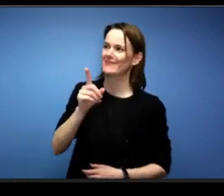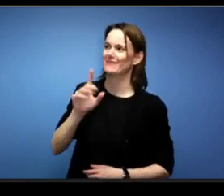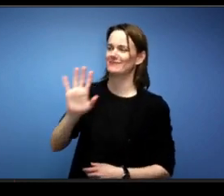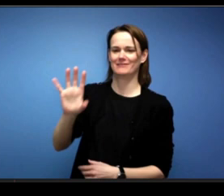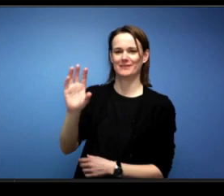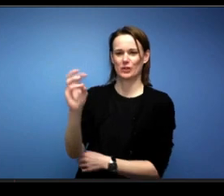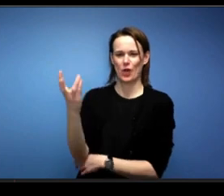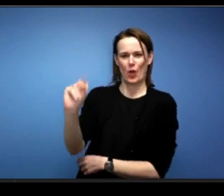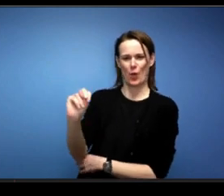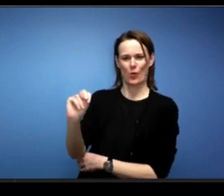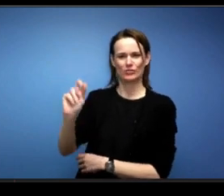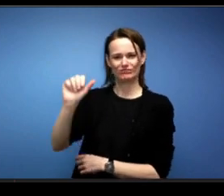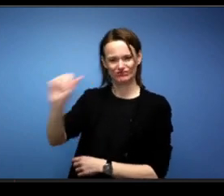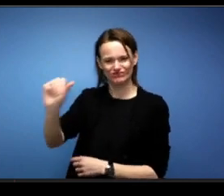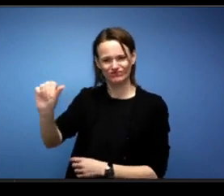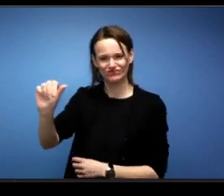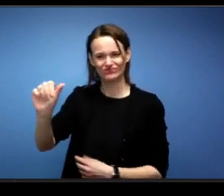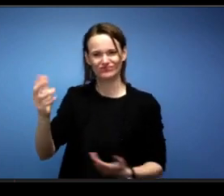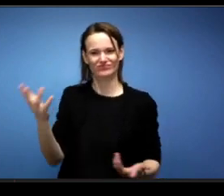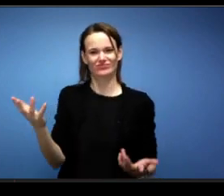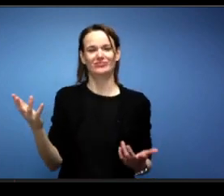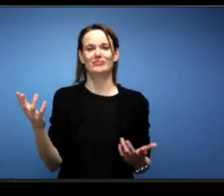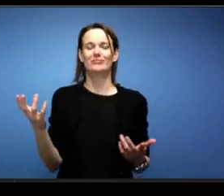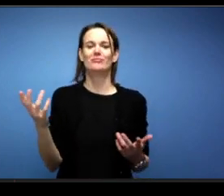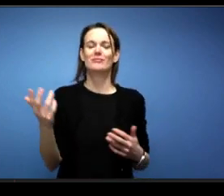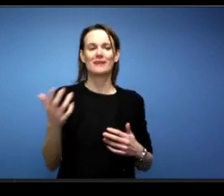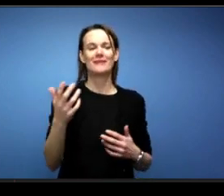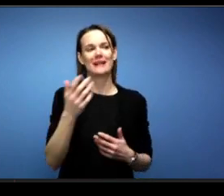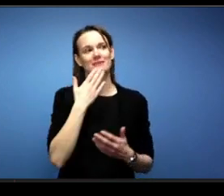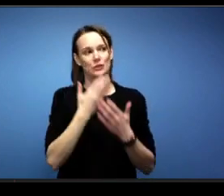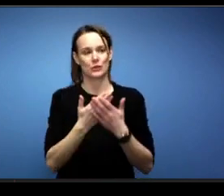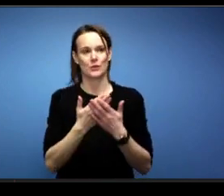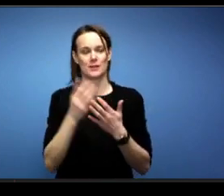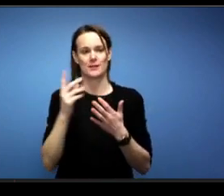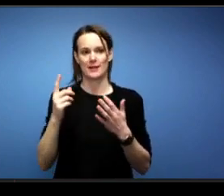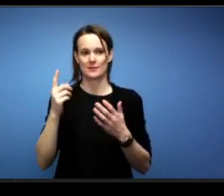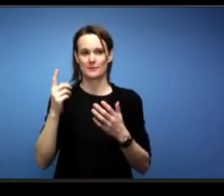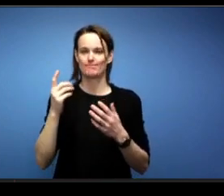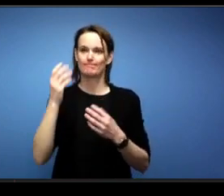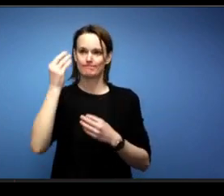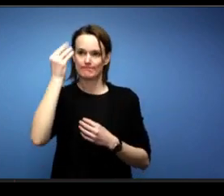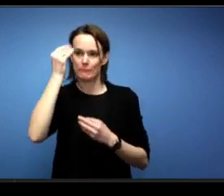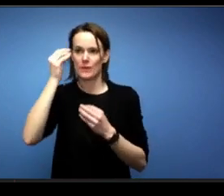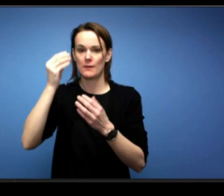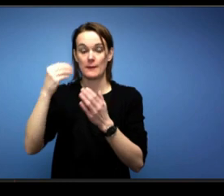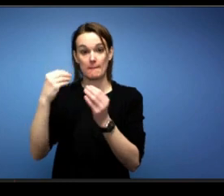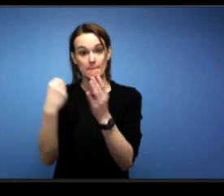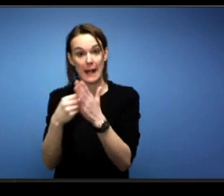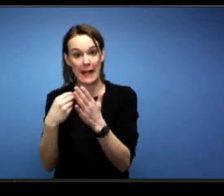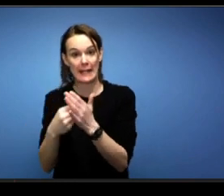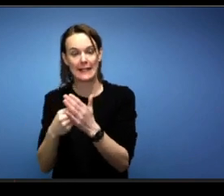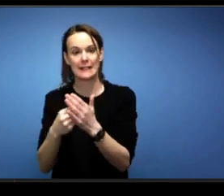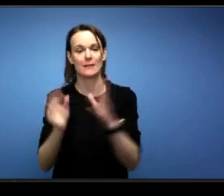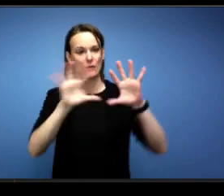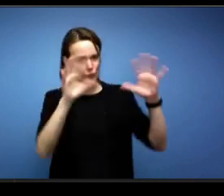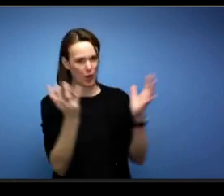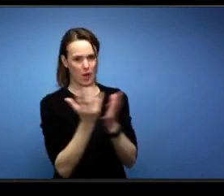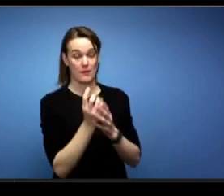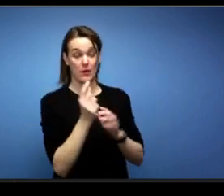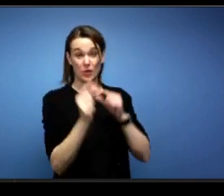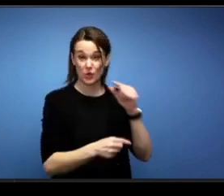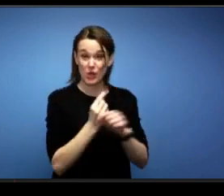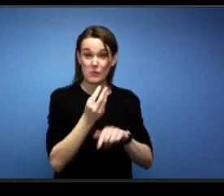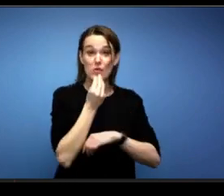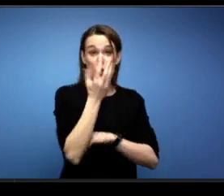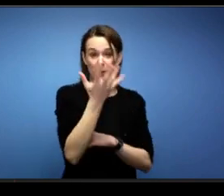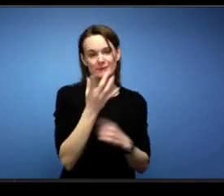And it's so nice that you're taking other consideration, not just like your profits, but you're taking in the world consideration, because obviously global